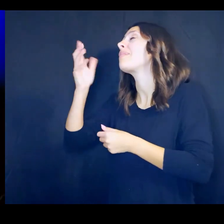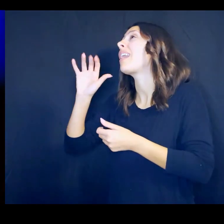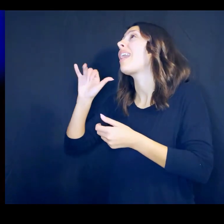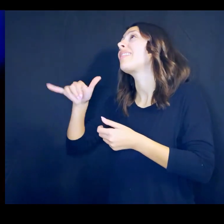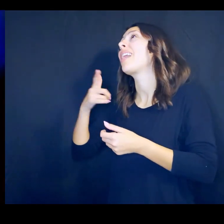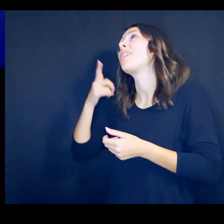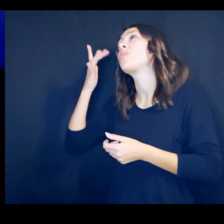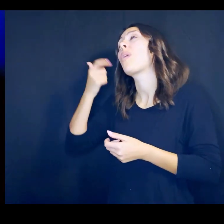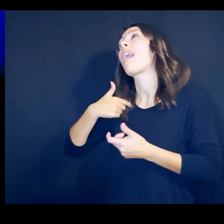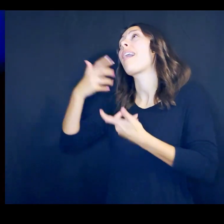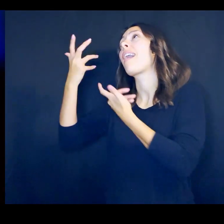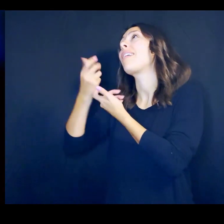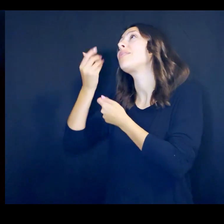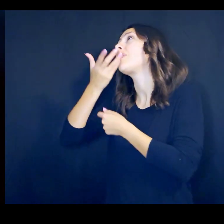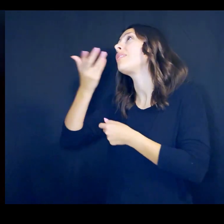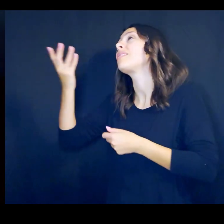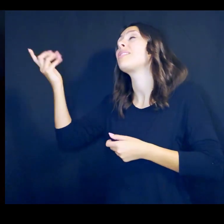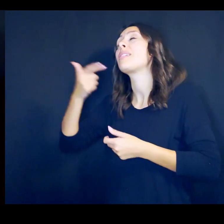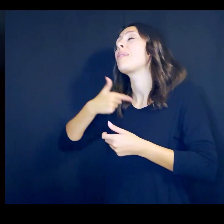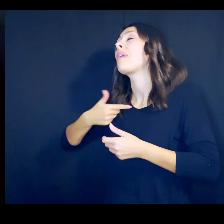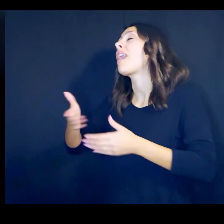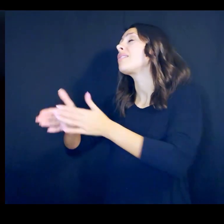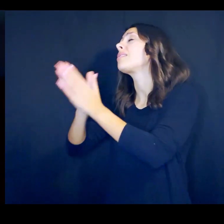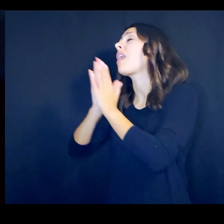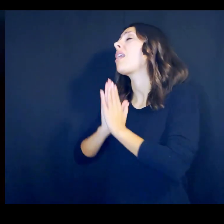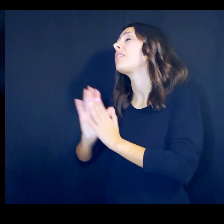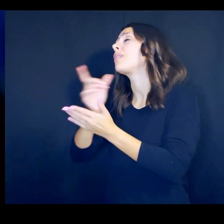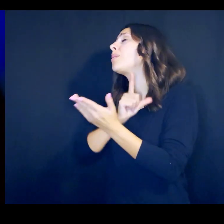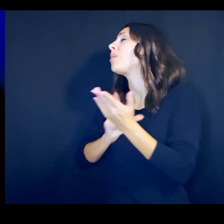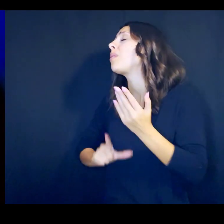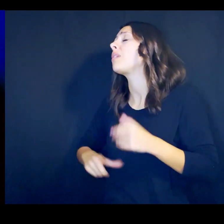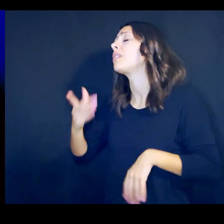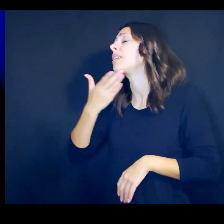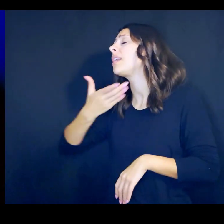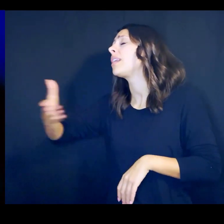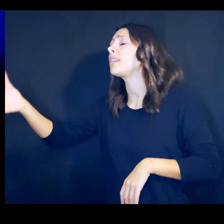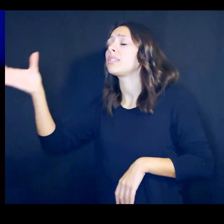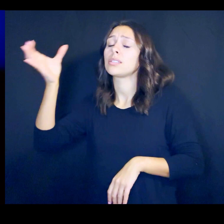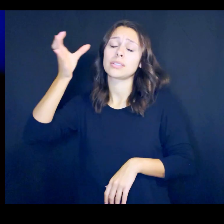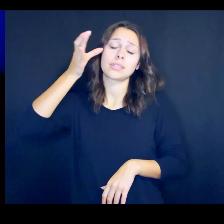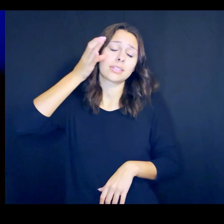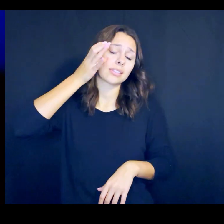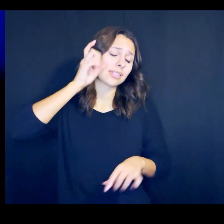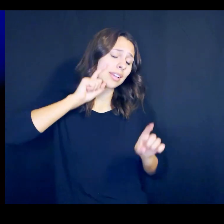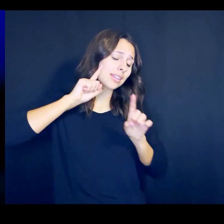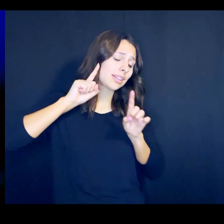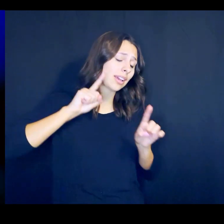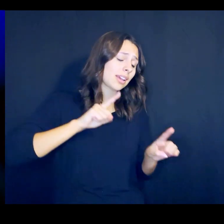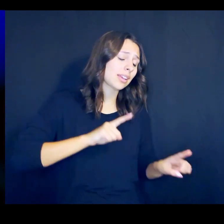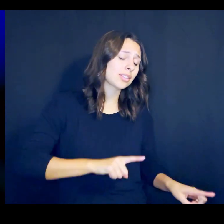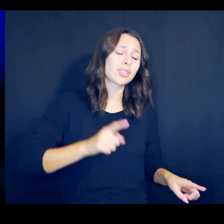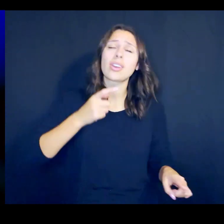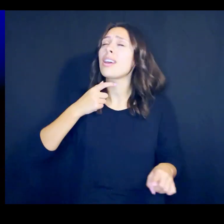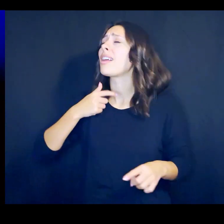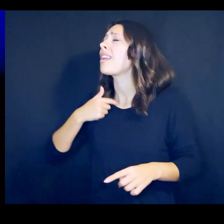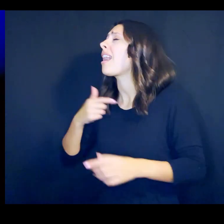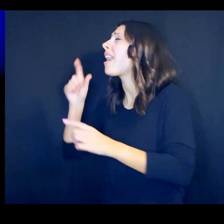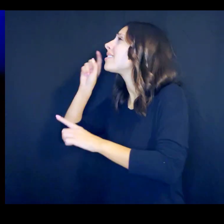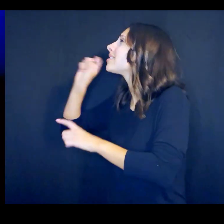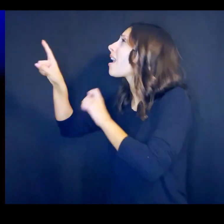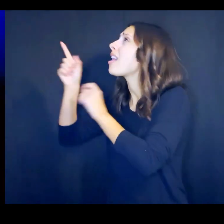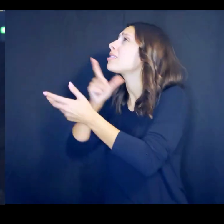That's why I trust him. That's why I trust him. I sought the Lord and he heard and